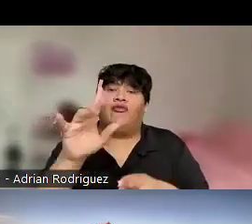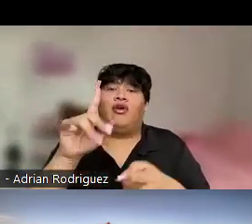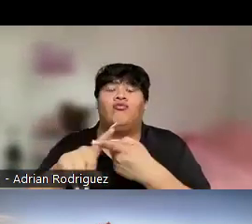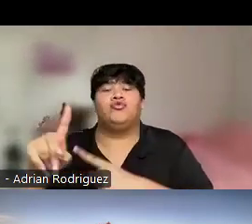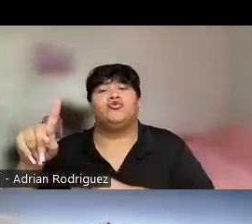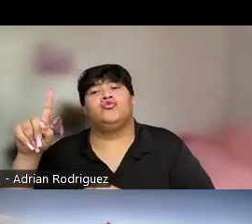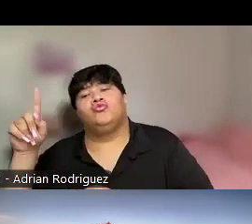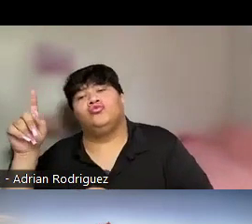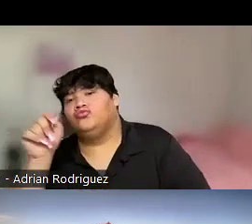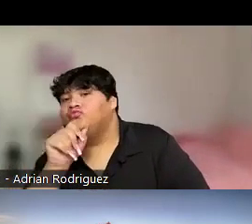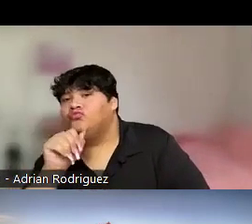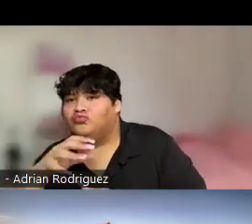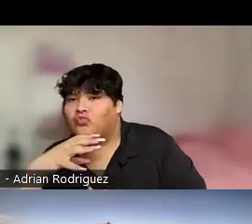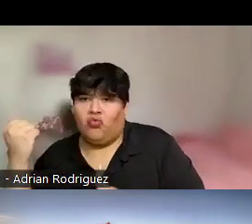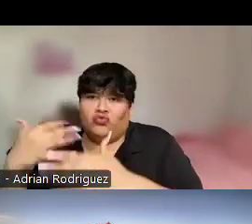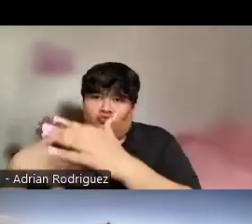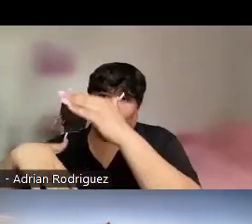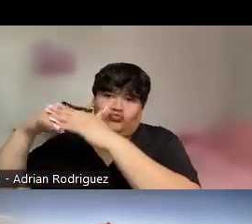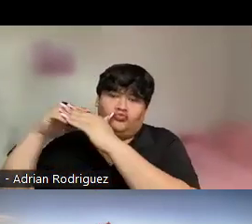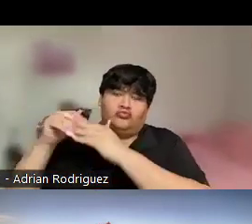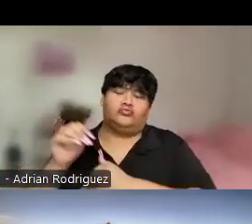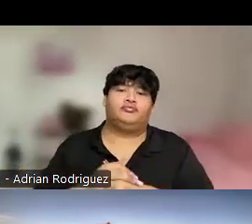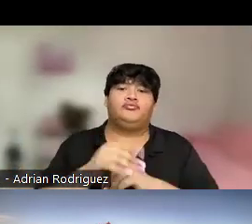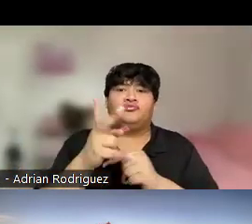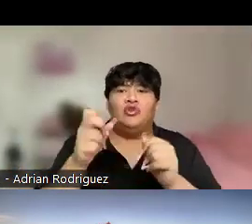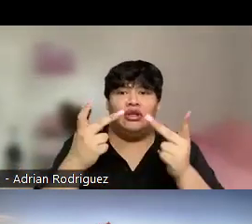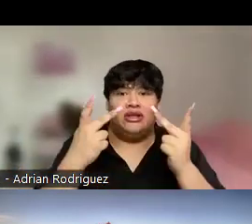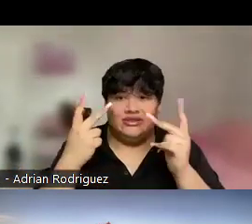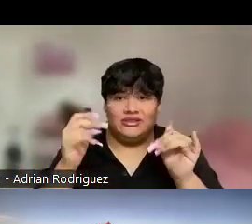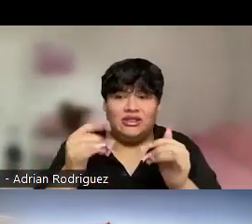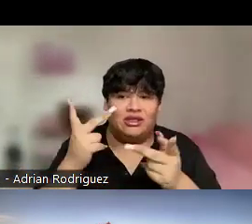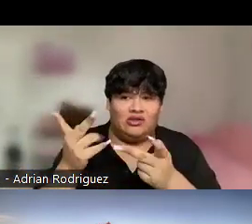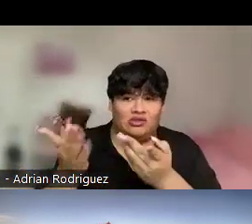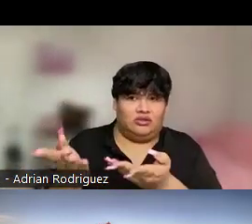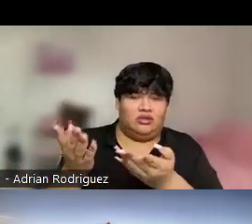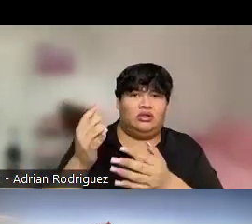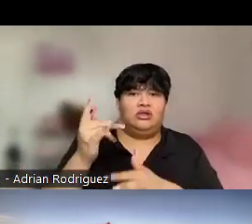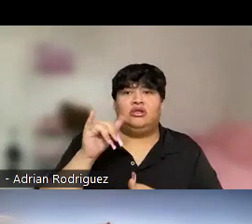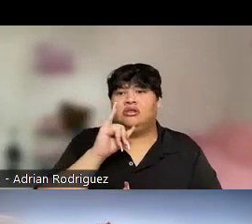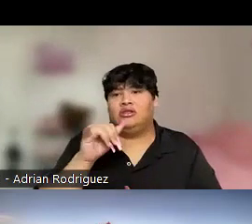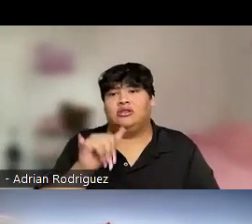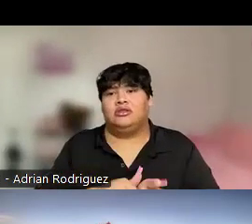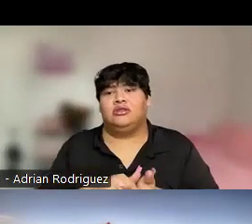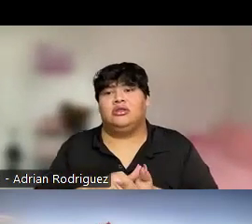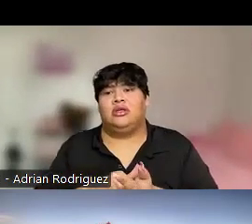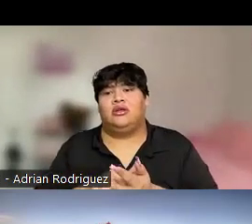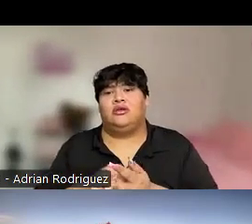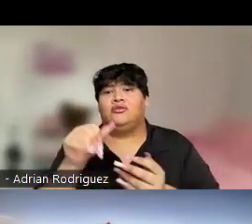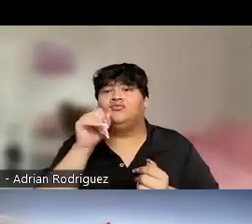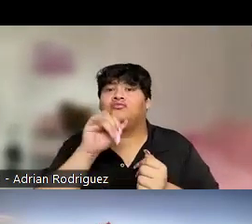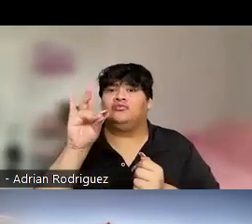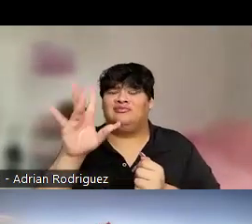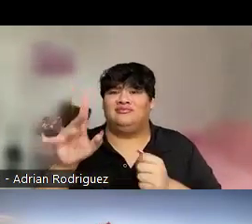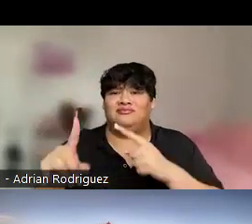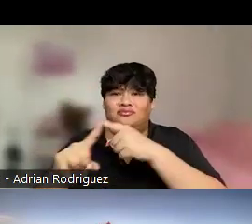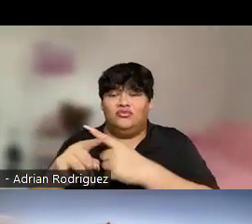75 and older. And what we can definitely take away from this slide is that the 75 plus